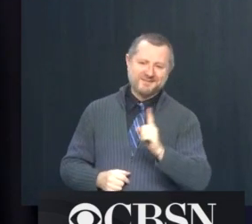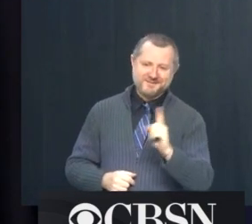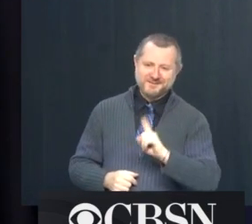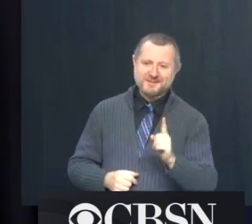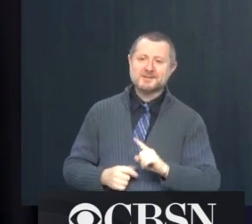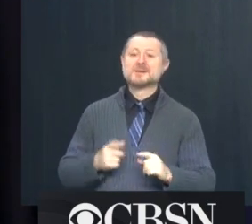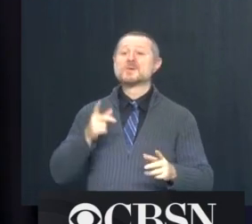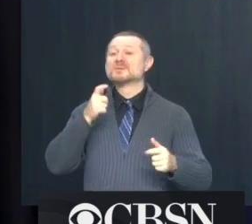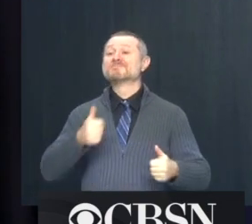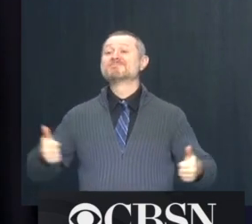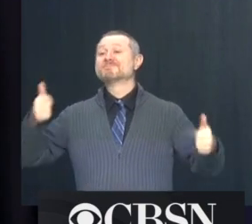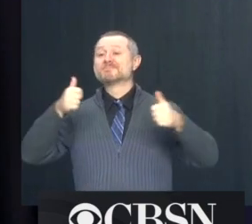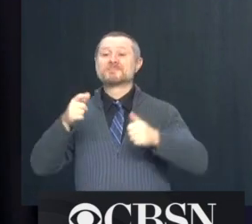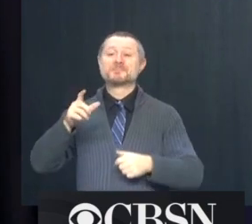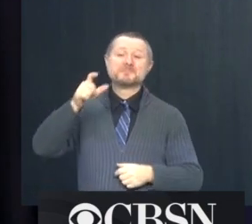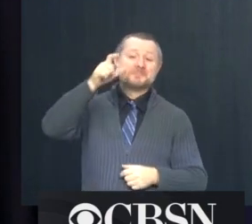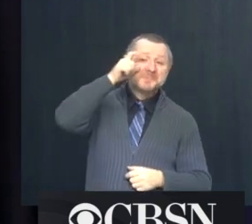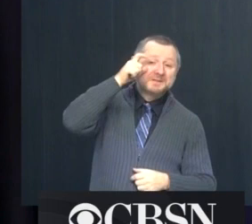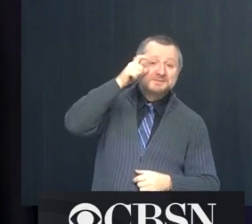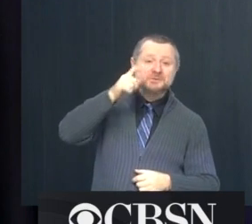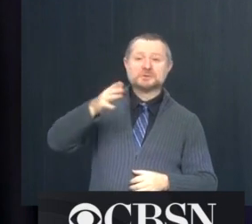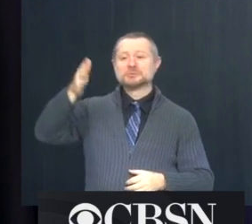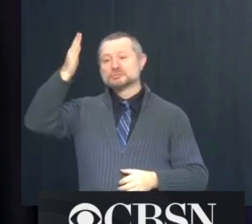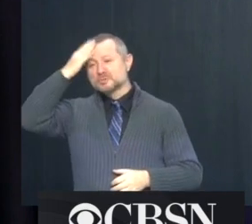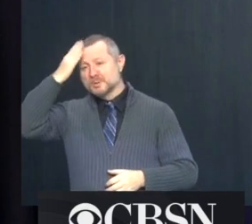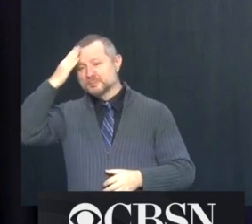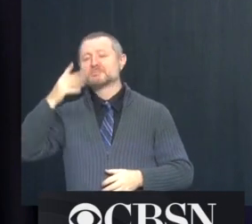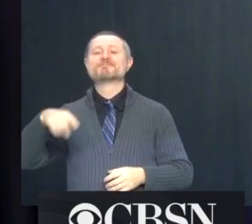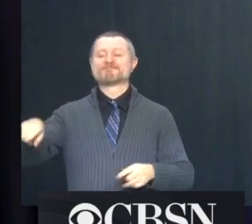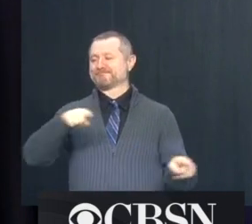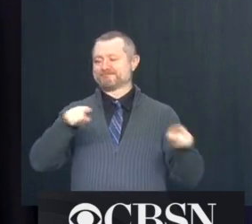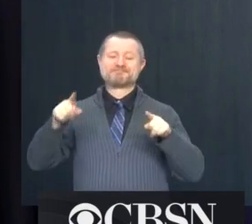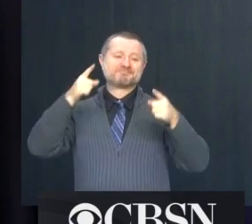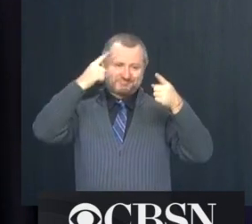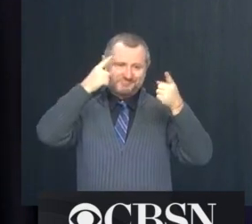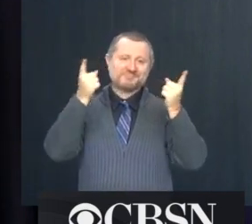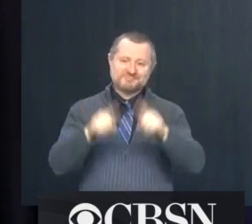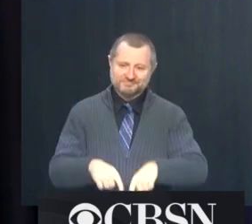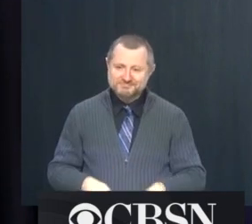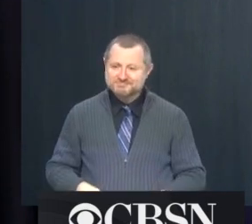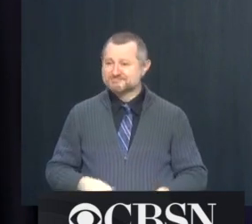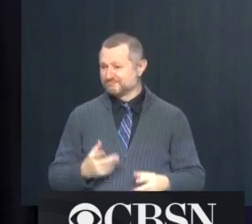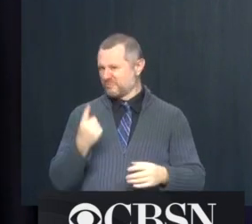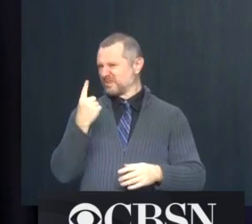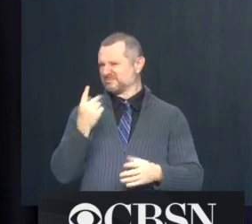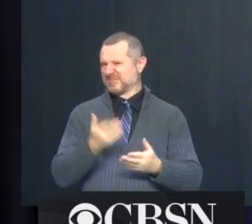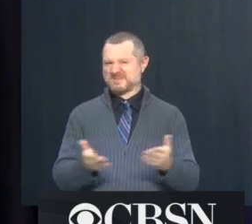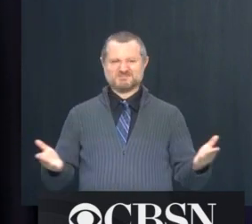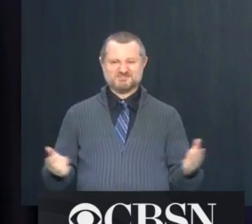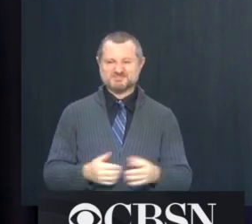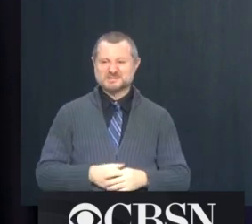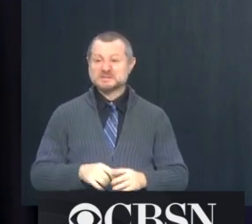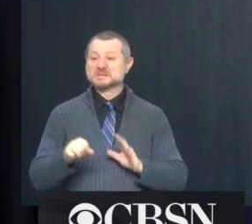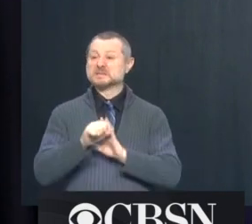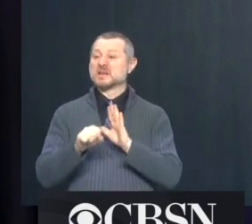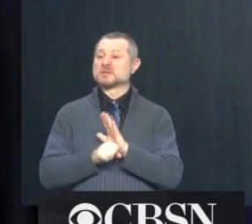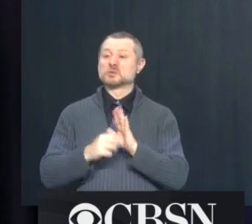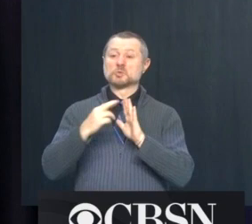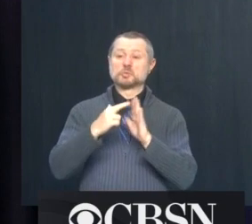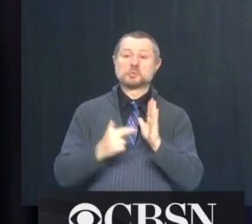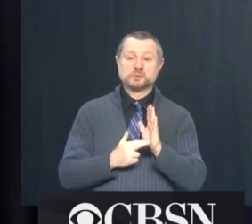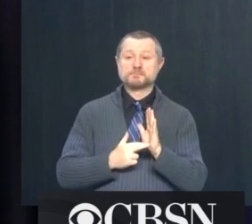agree. It's the only thing they agree on, Trump and Biden, is this one piece. And the state rule is